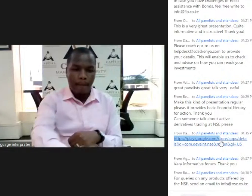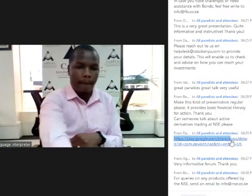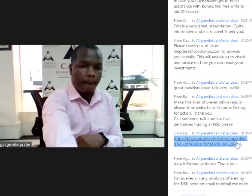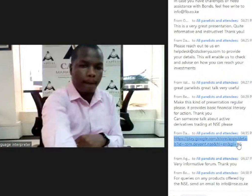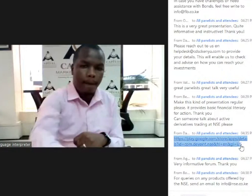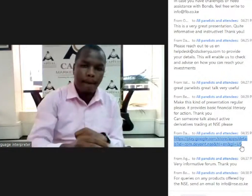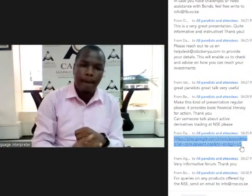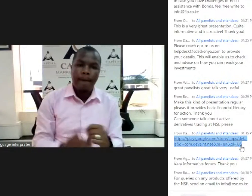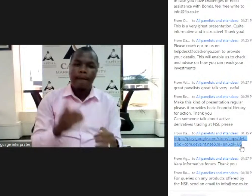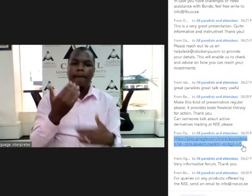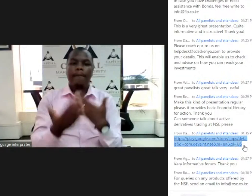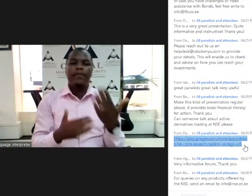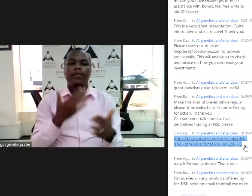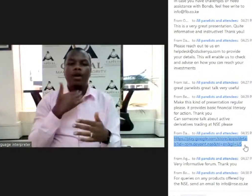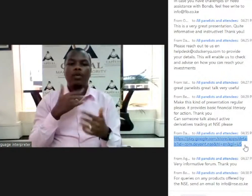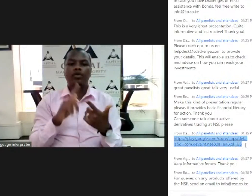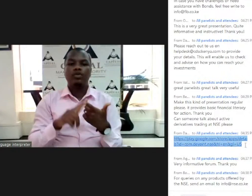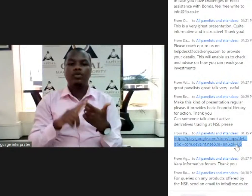Maybe I could just